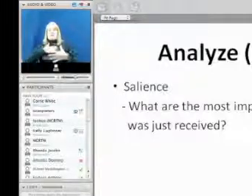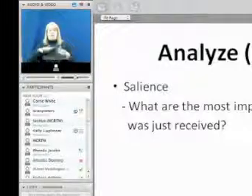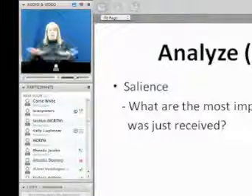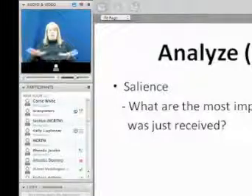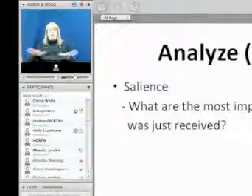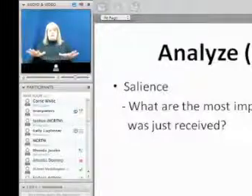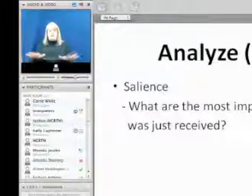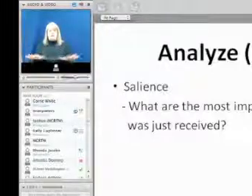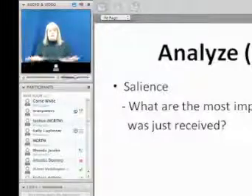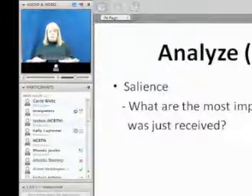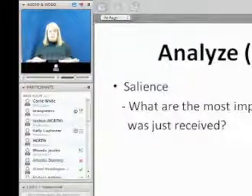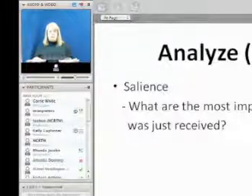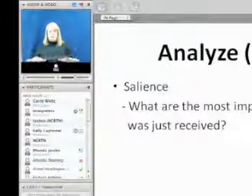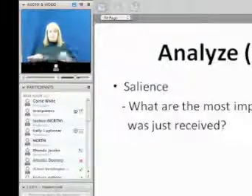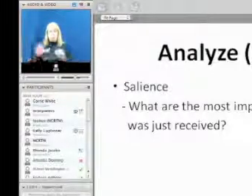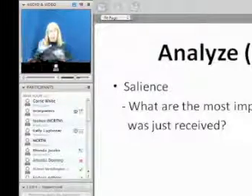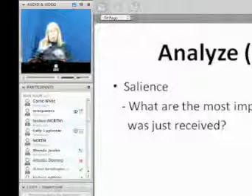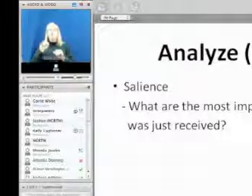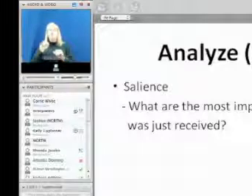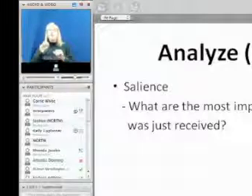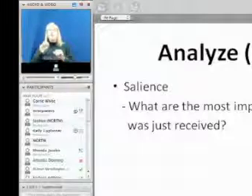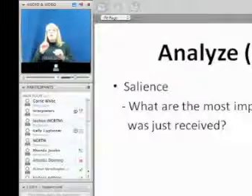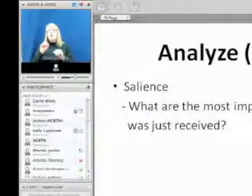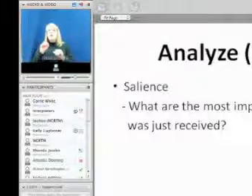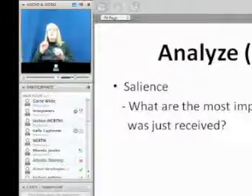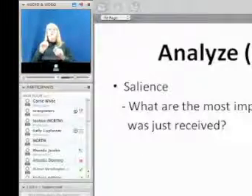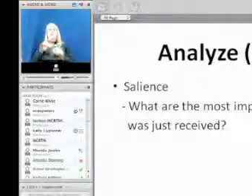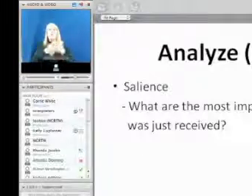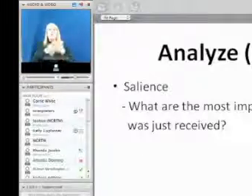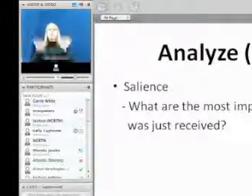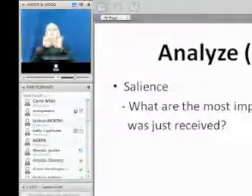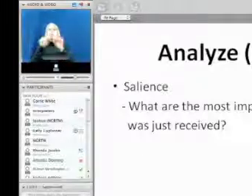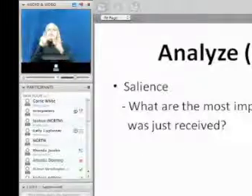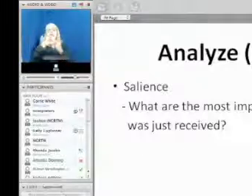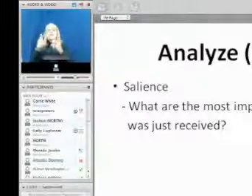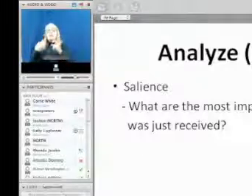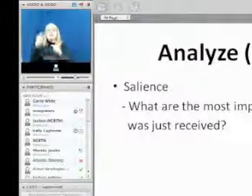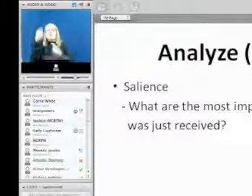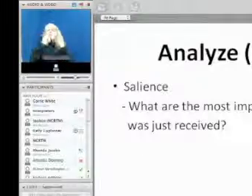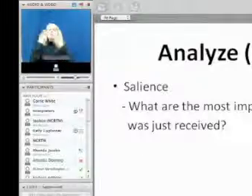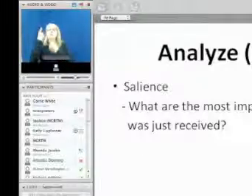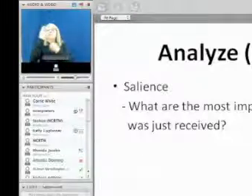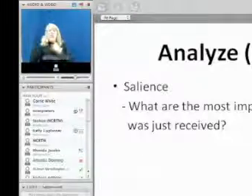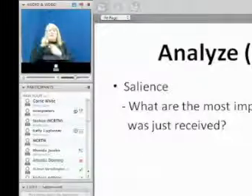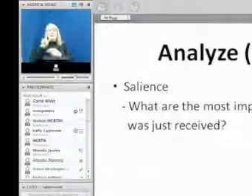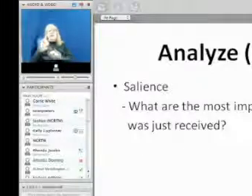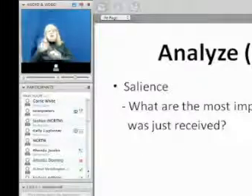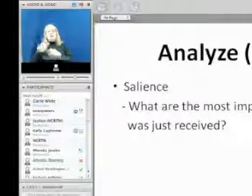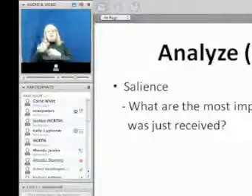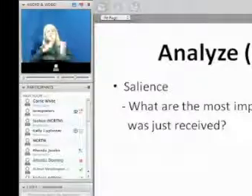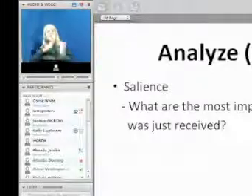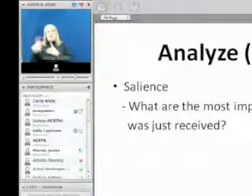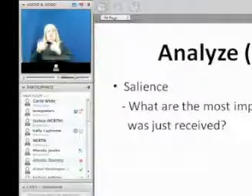So anything that might come into consideration here, if you're going to be interpreting for either Randy or Renee,